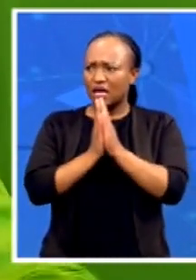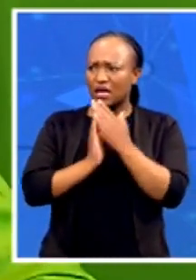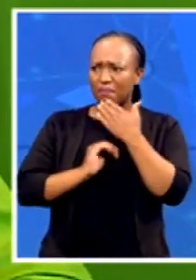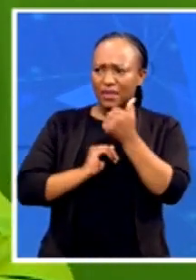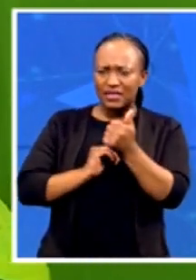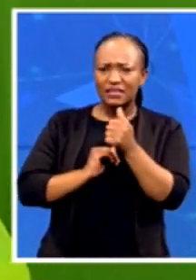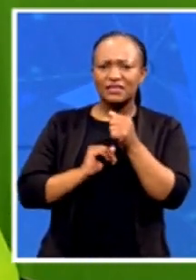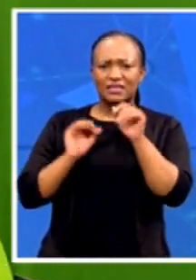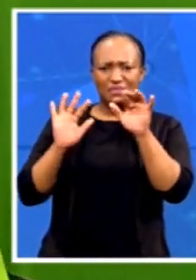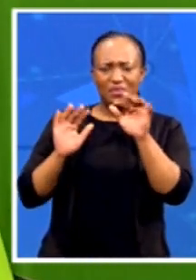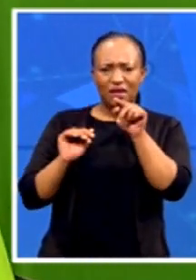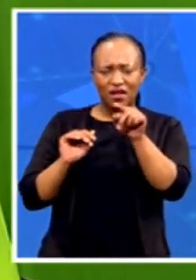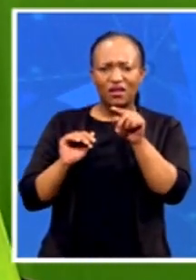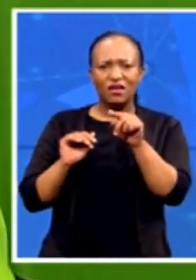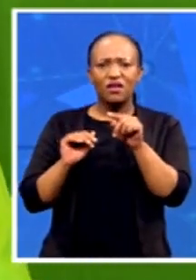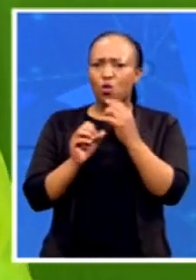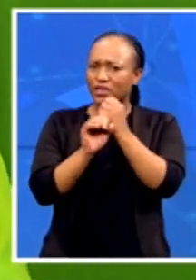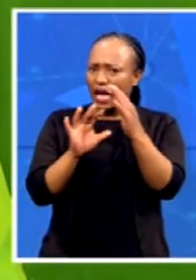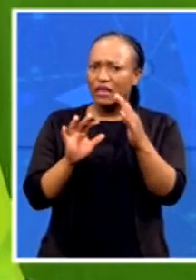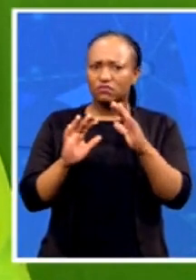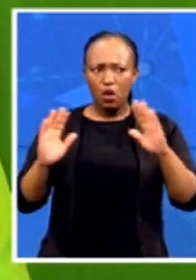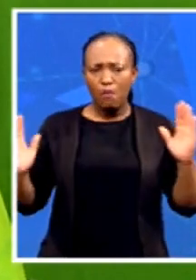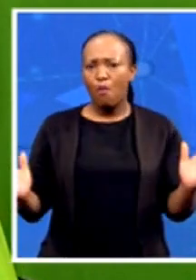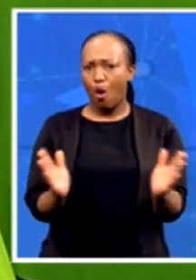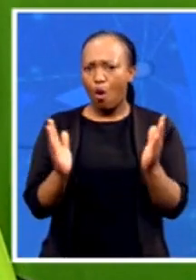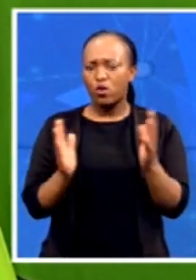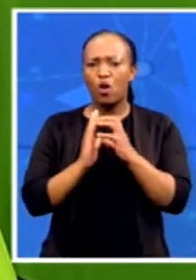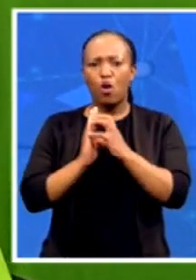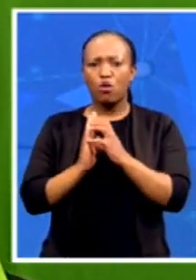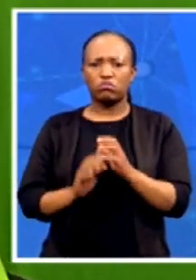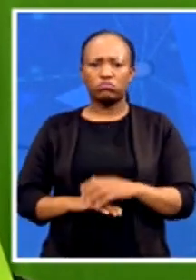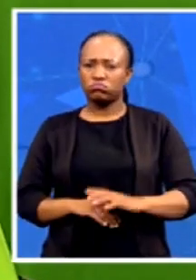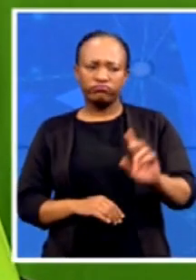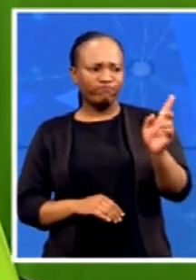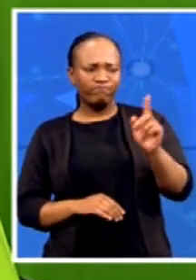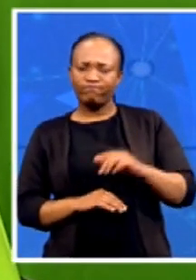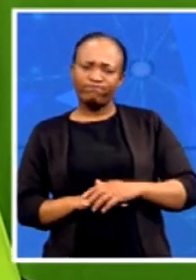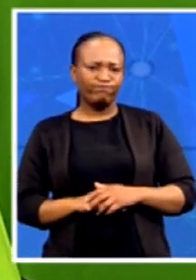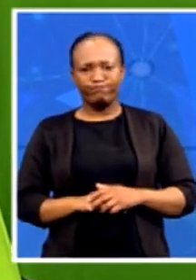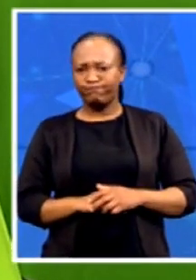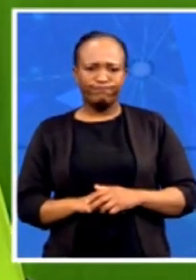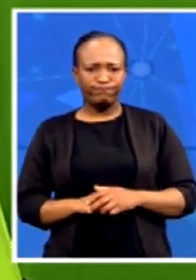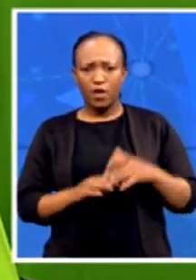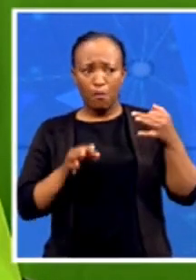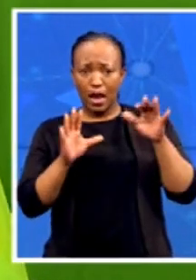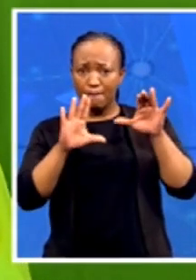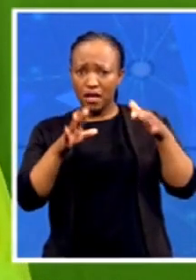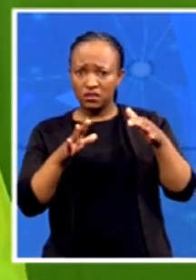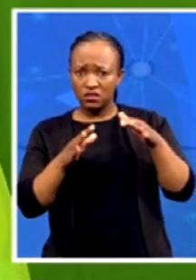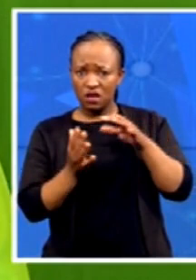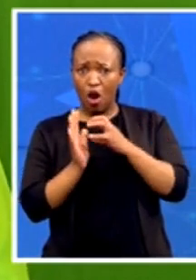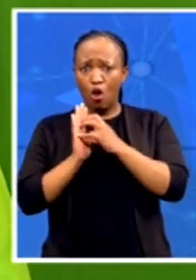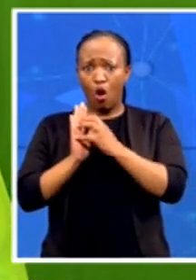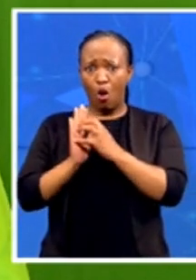start promoting this logo. We are not going to be a party reduced to a logo by the IEC. We are going to